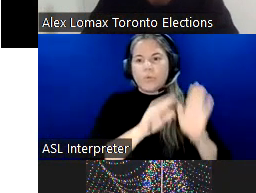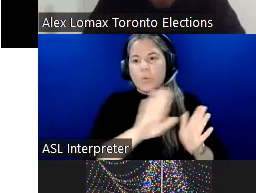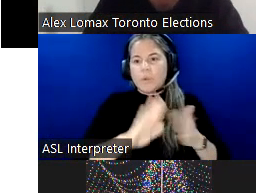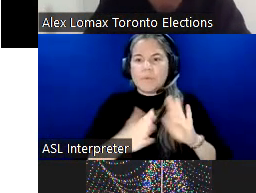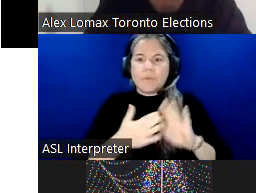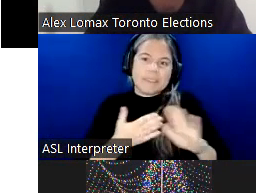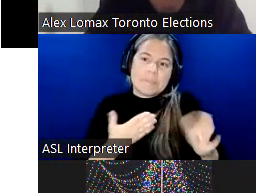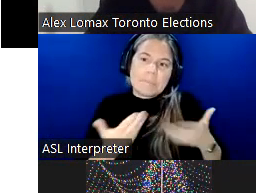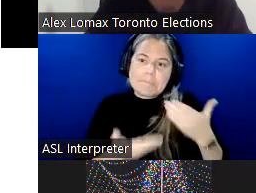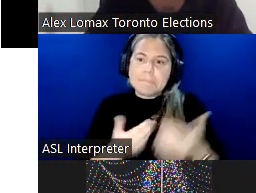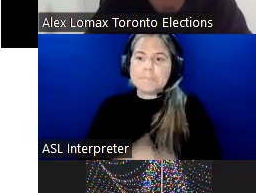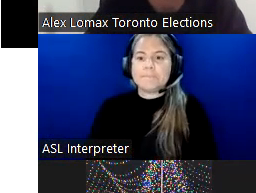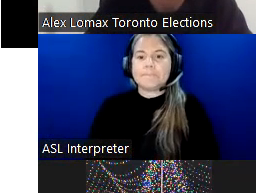So